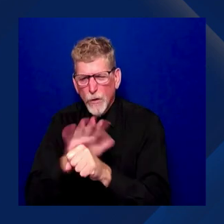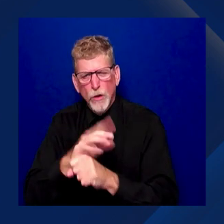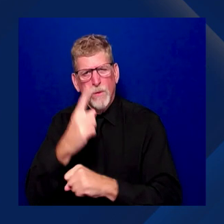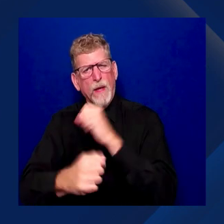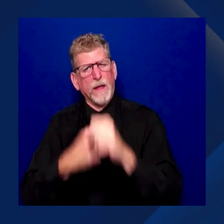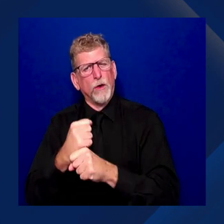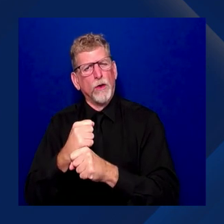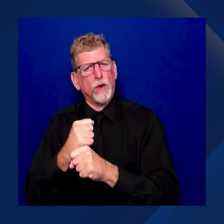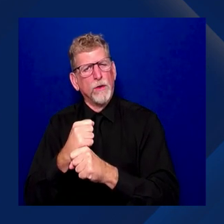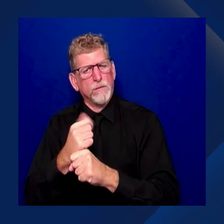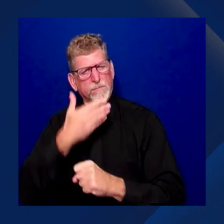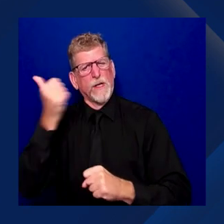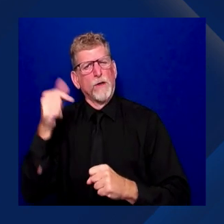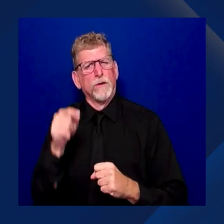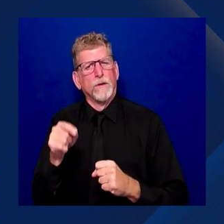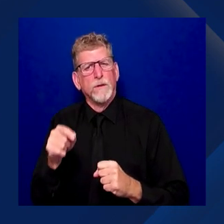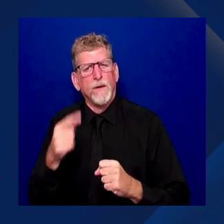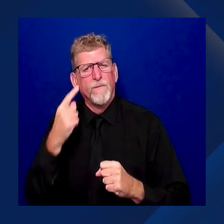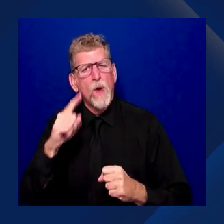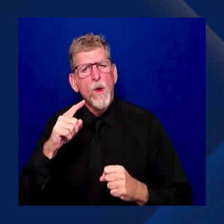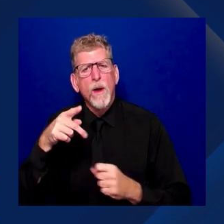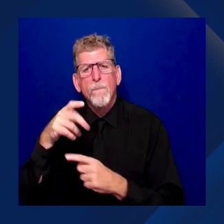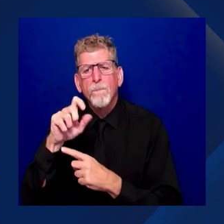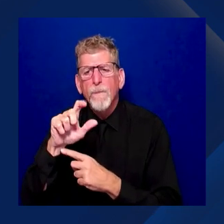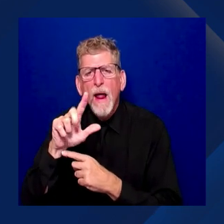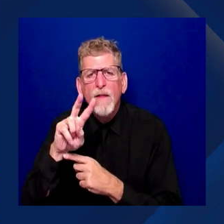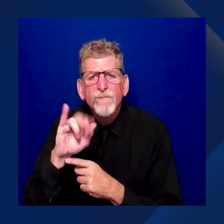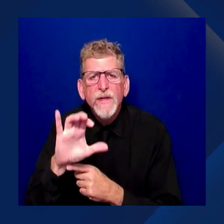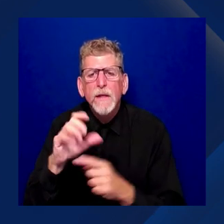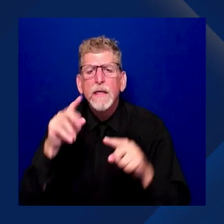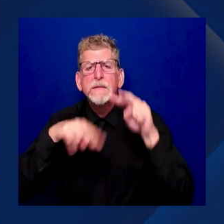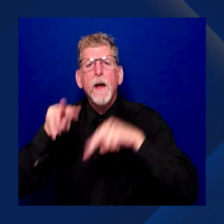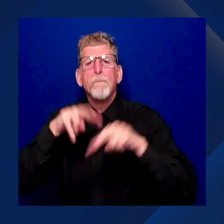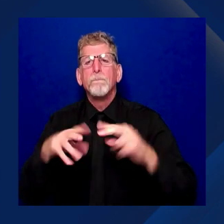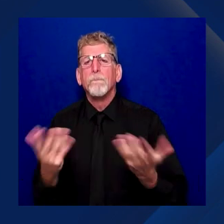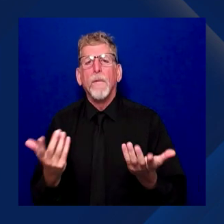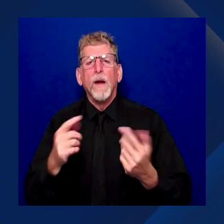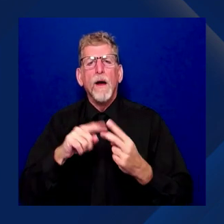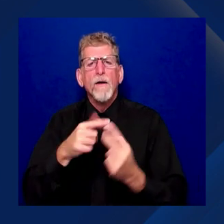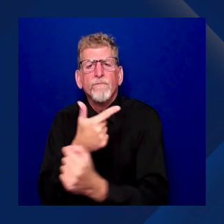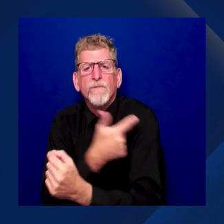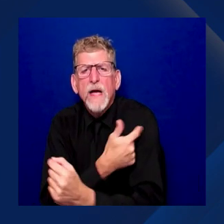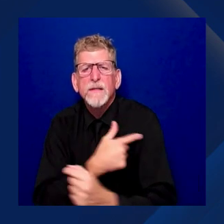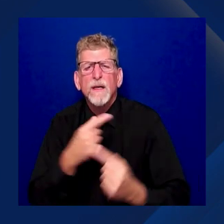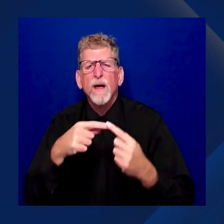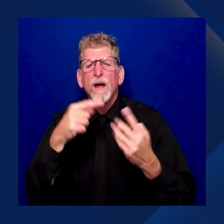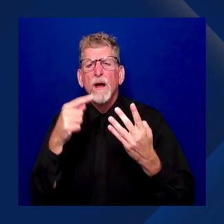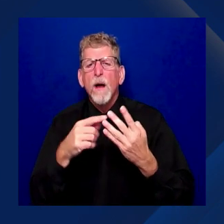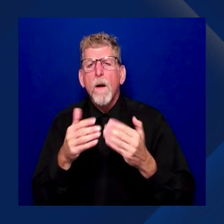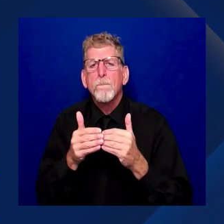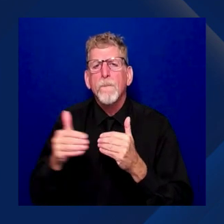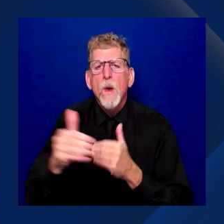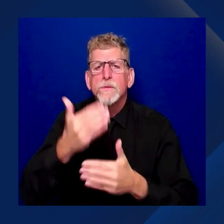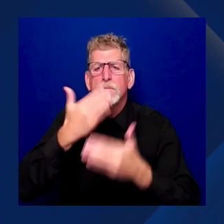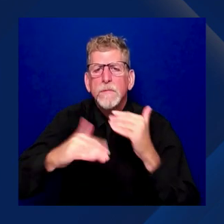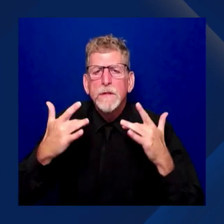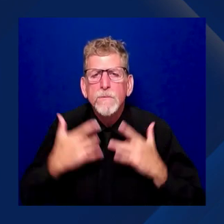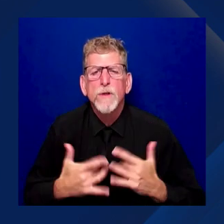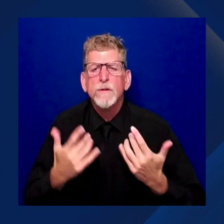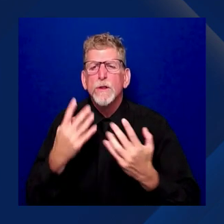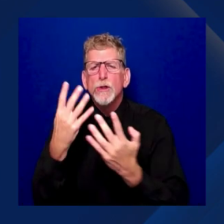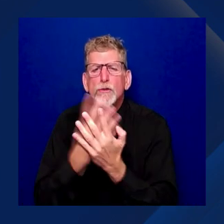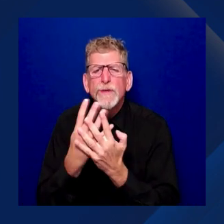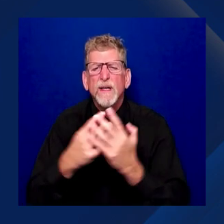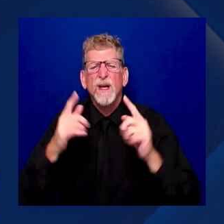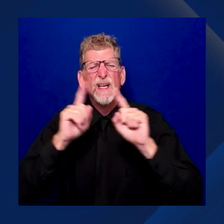exams and vaccinations, for postpartum depression, screening, and regular checkups. According to a new